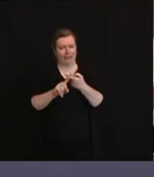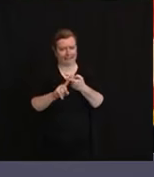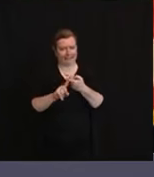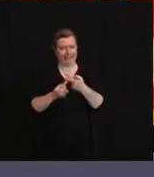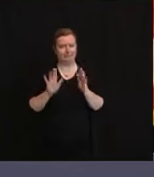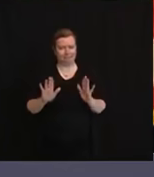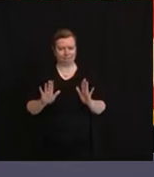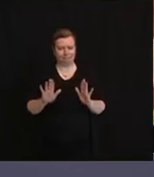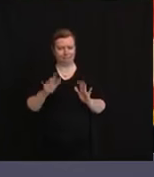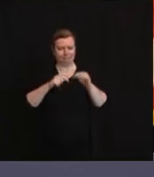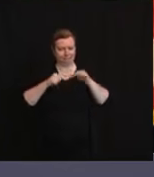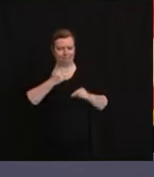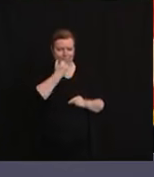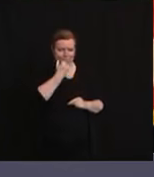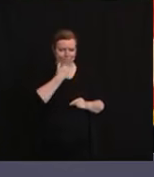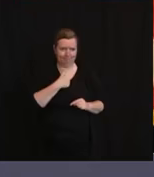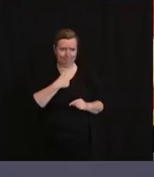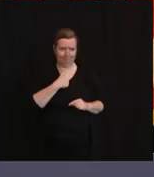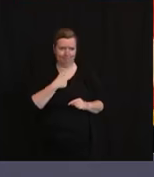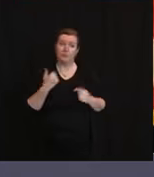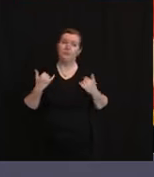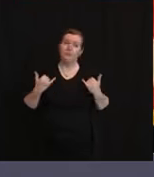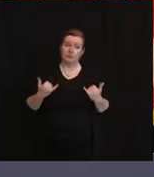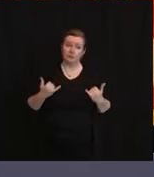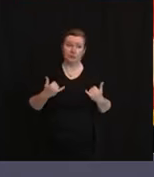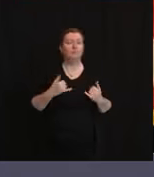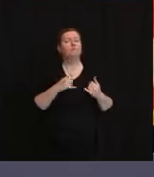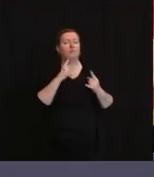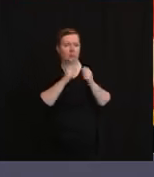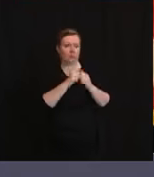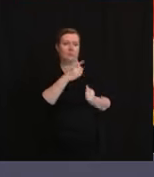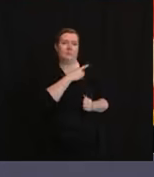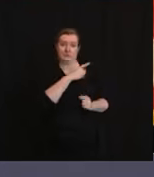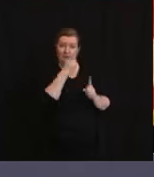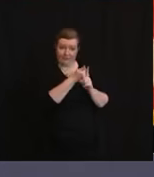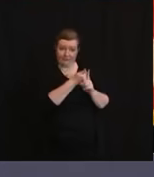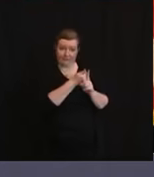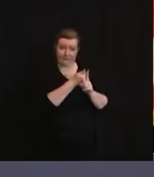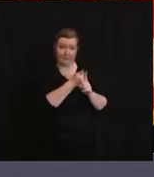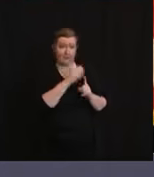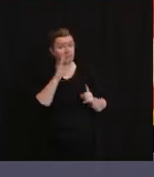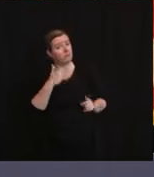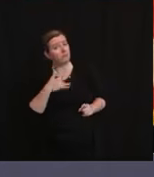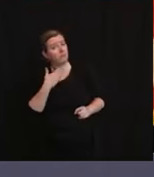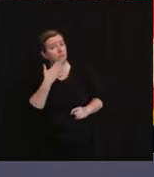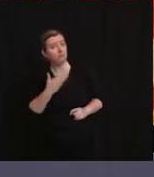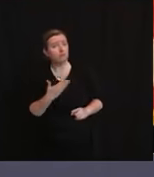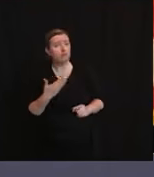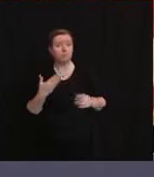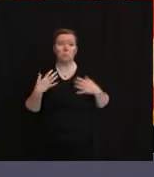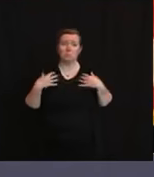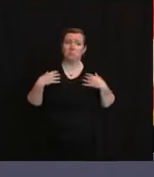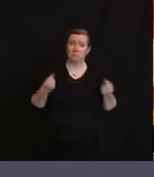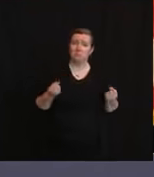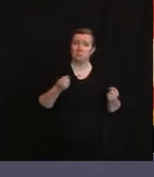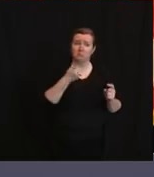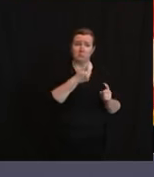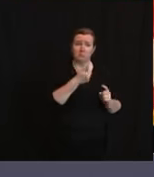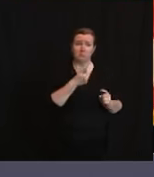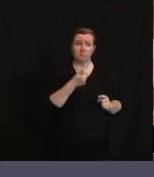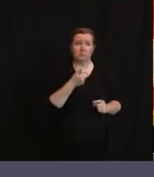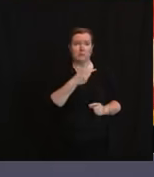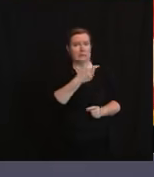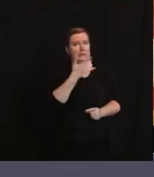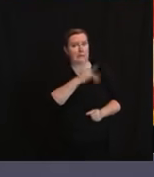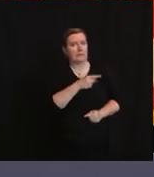yesterday. And he seemed to be in good form, not surprisingly, incredibly brave, and a little bit lucky as well,